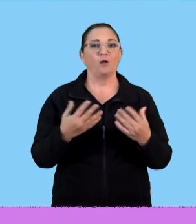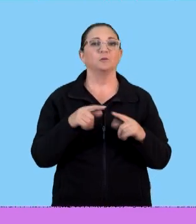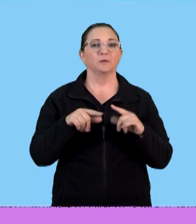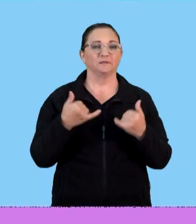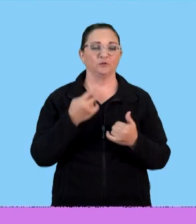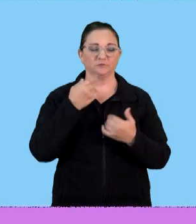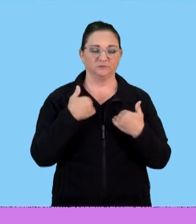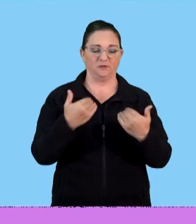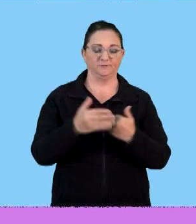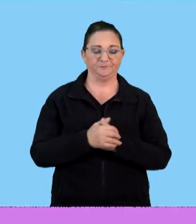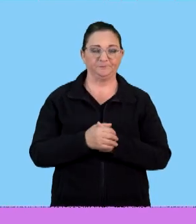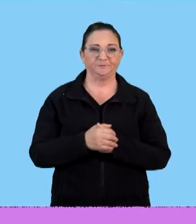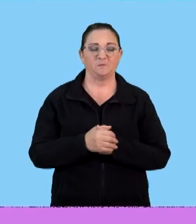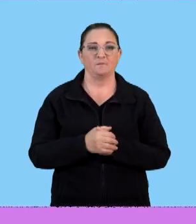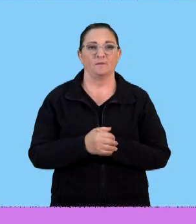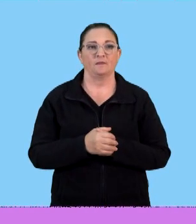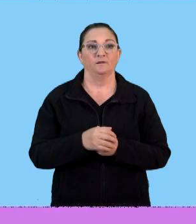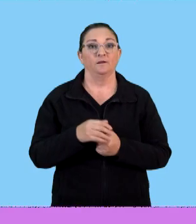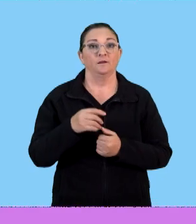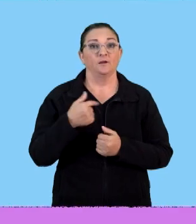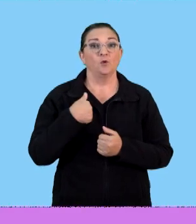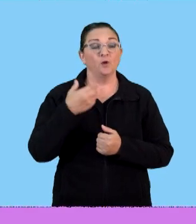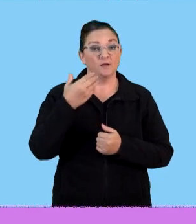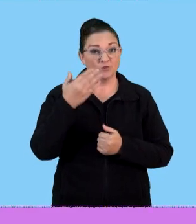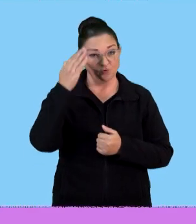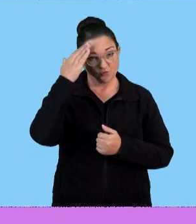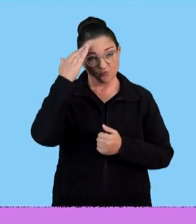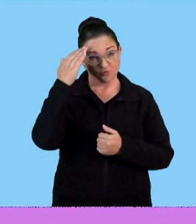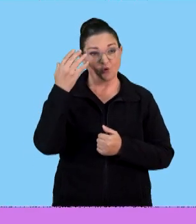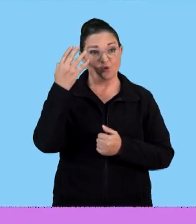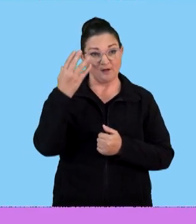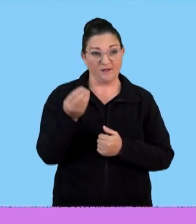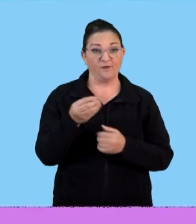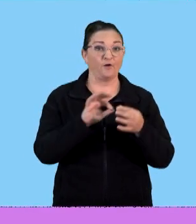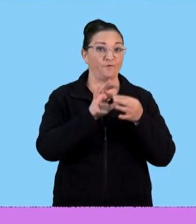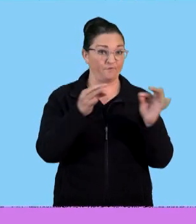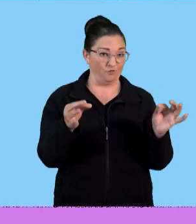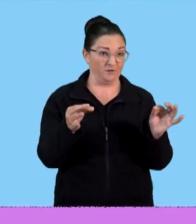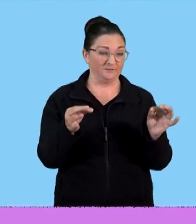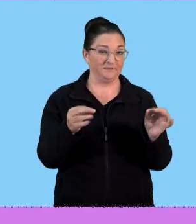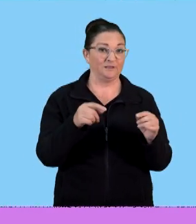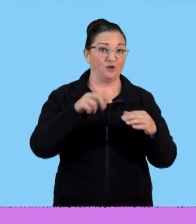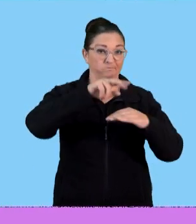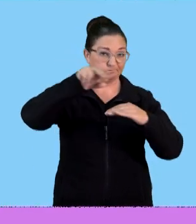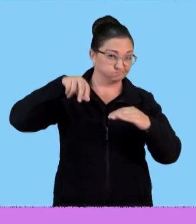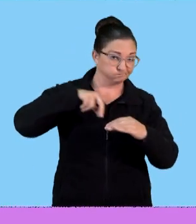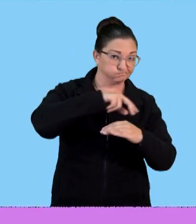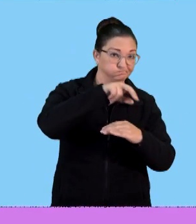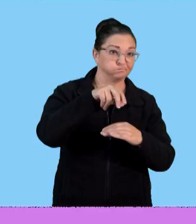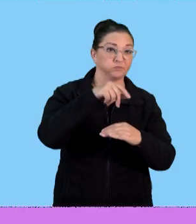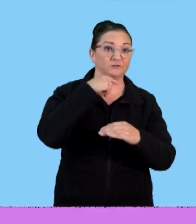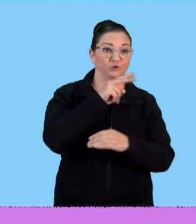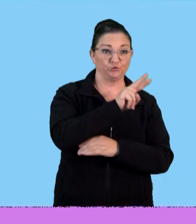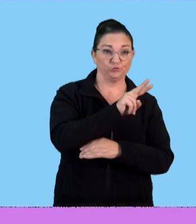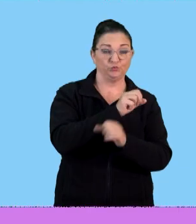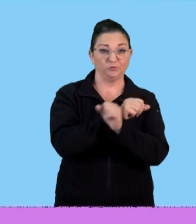let's break it up. Okay, so here we are indicating that we can use the formula circumference equals 2 times